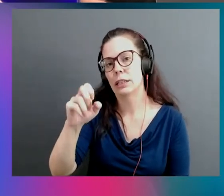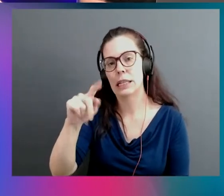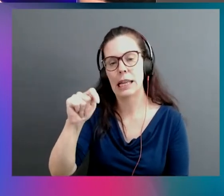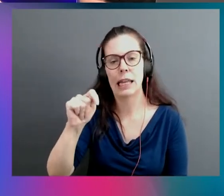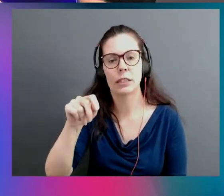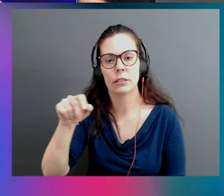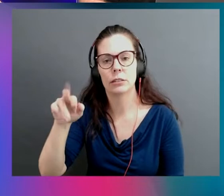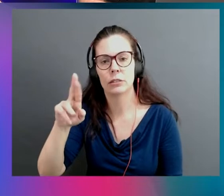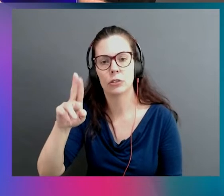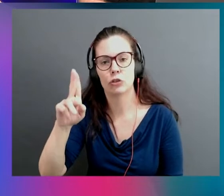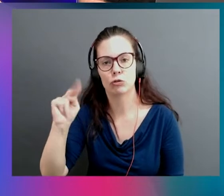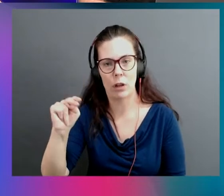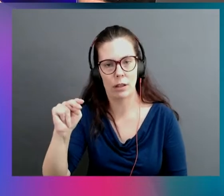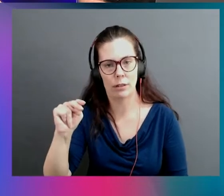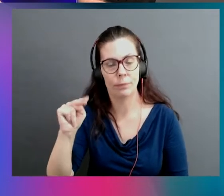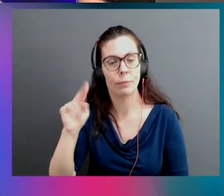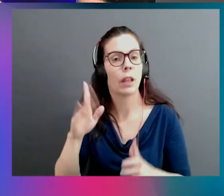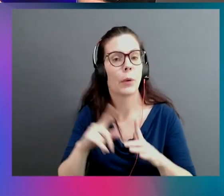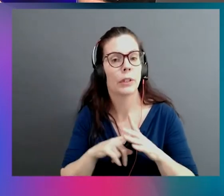And this is going to start.